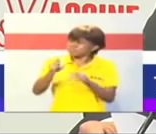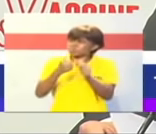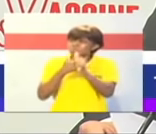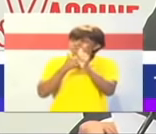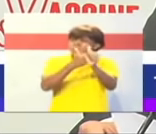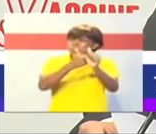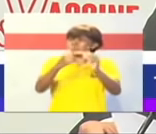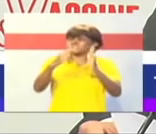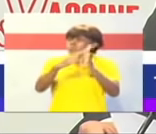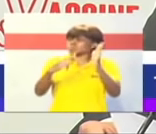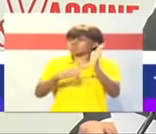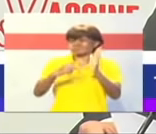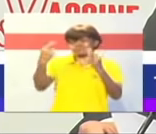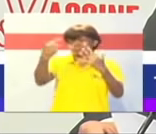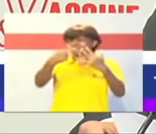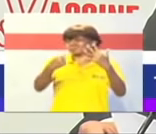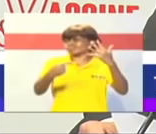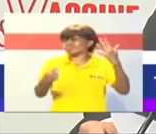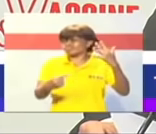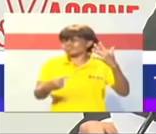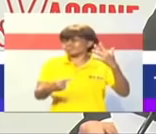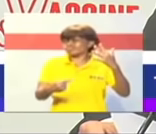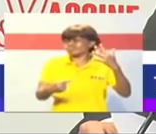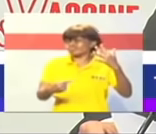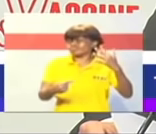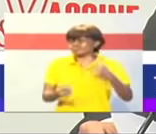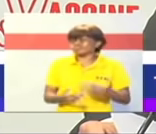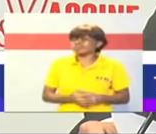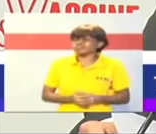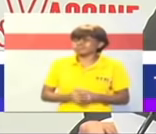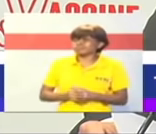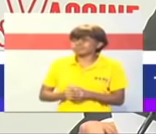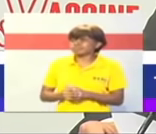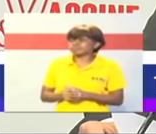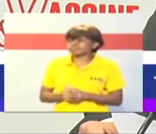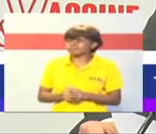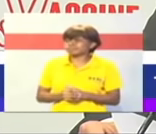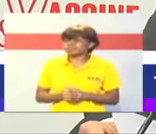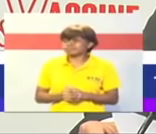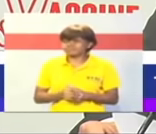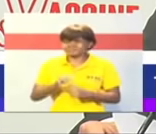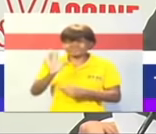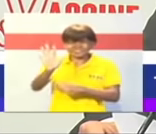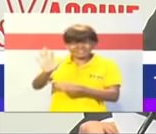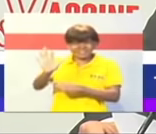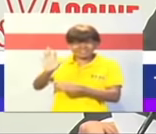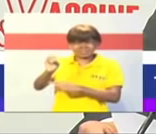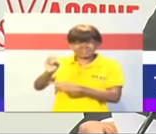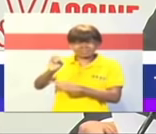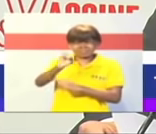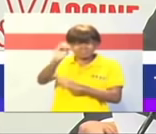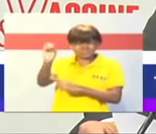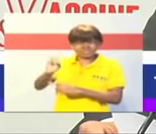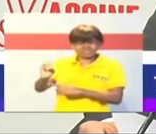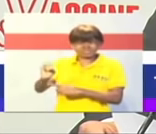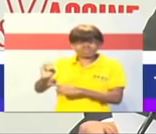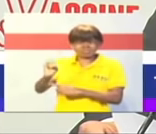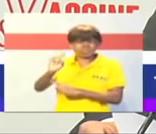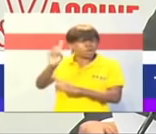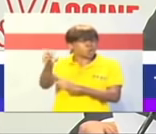with the public health measures, as well as, of course, operate in not in excess of 50% in terms of